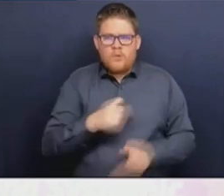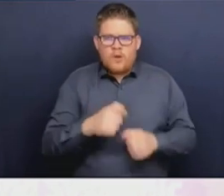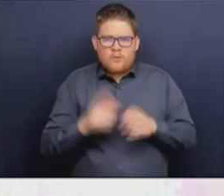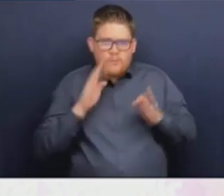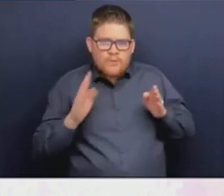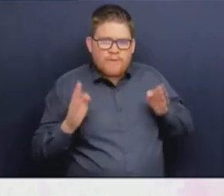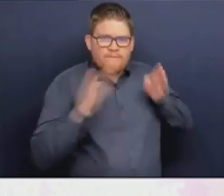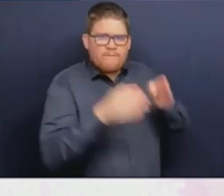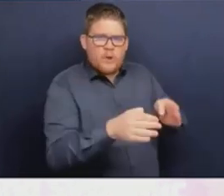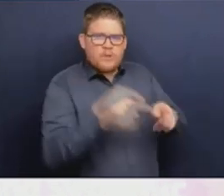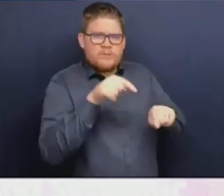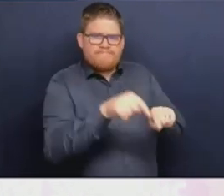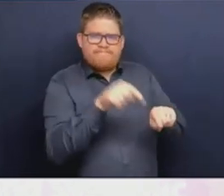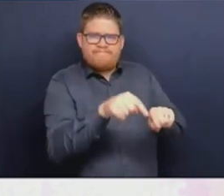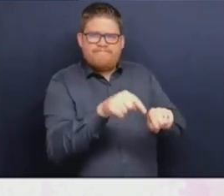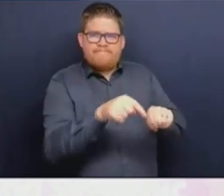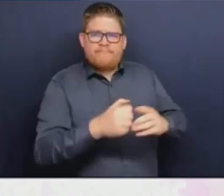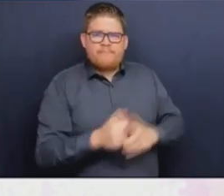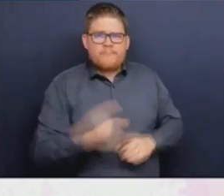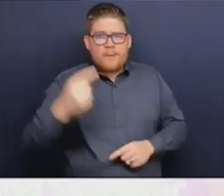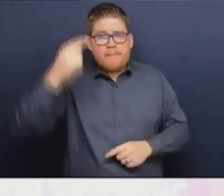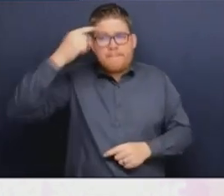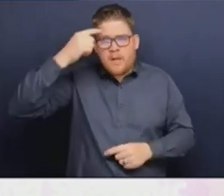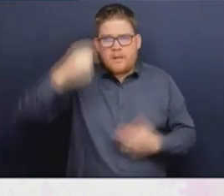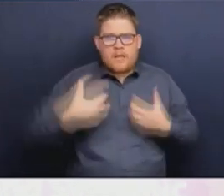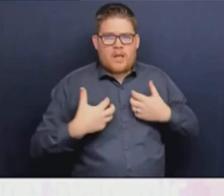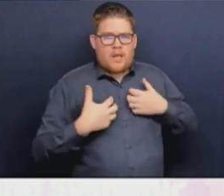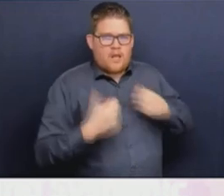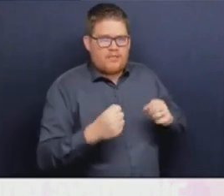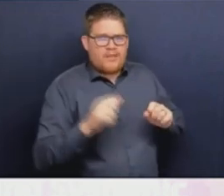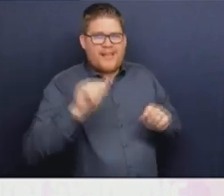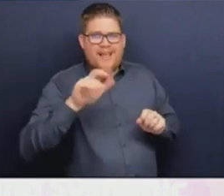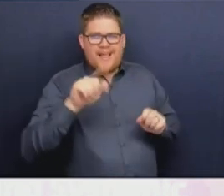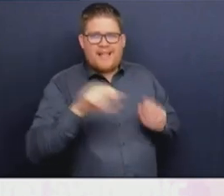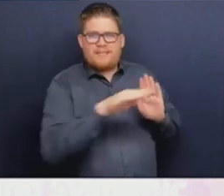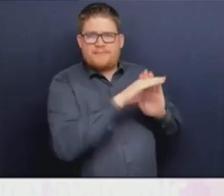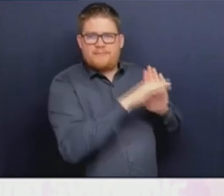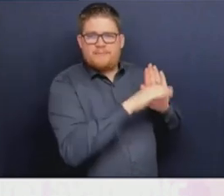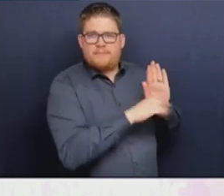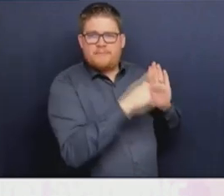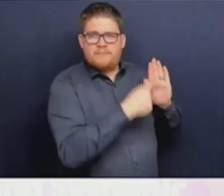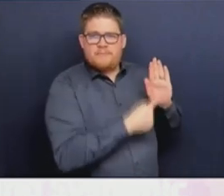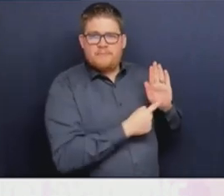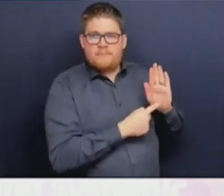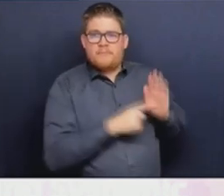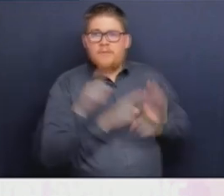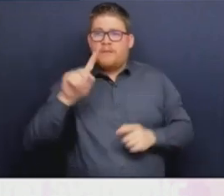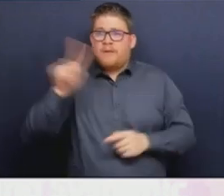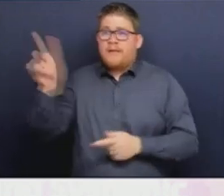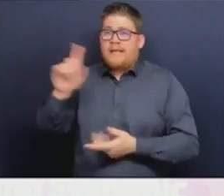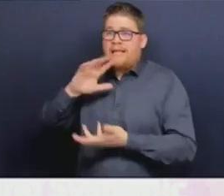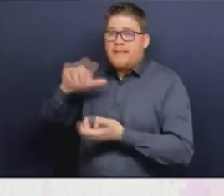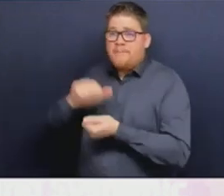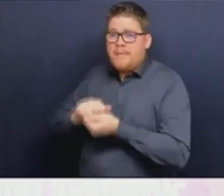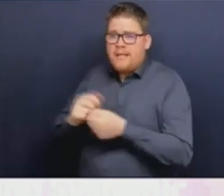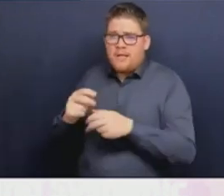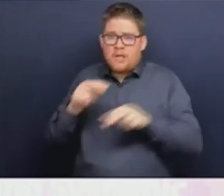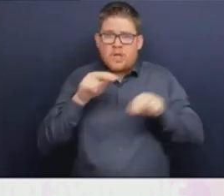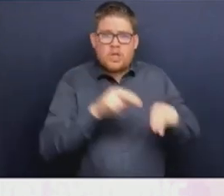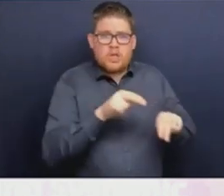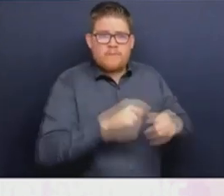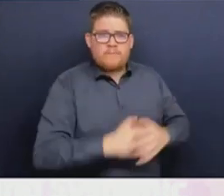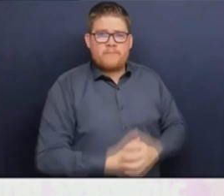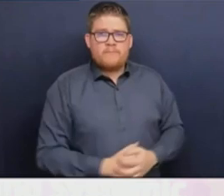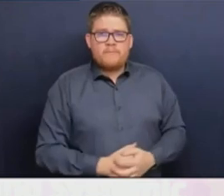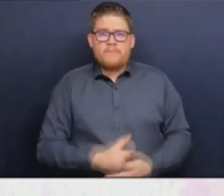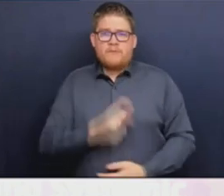We need to revitalize the Mental Health Act. The work done by the committee will help us do that. Law enforcement do not have the tools